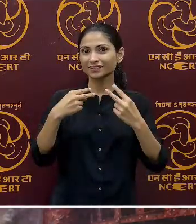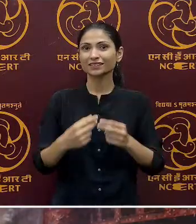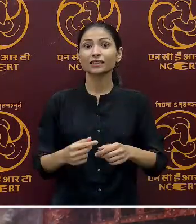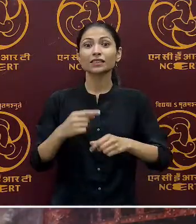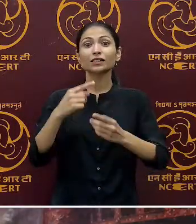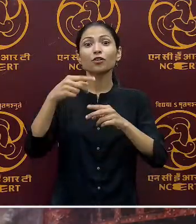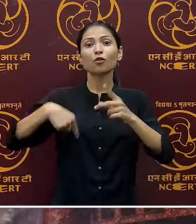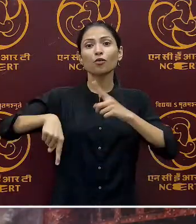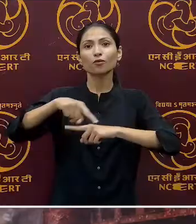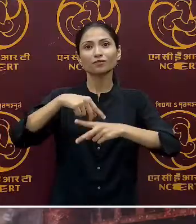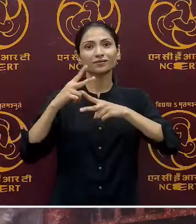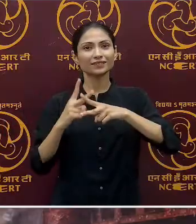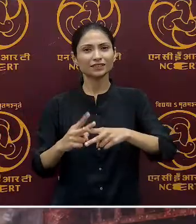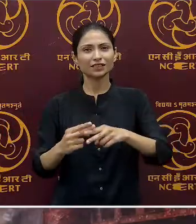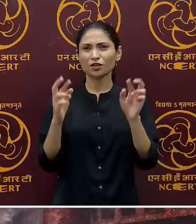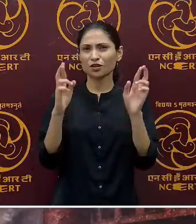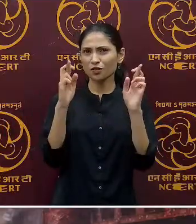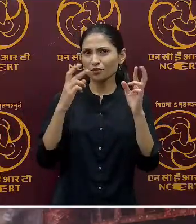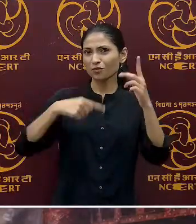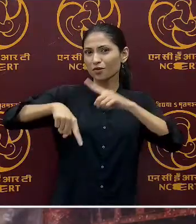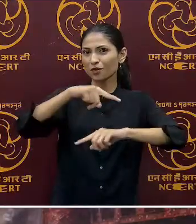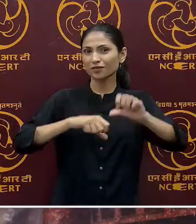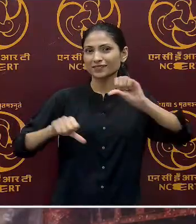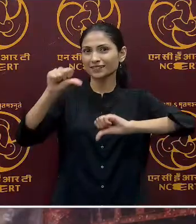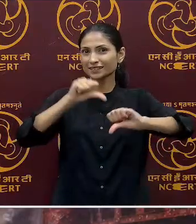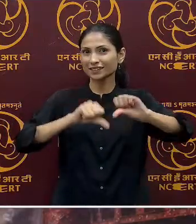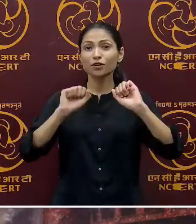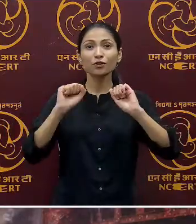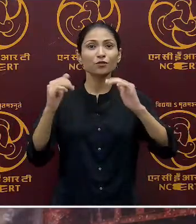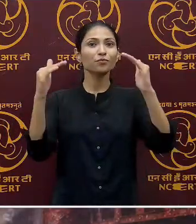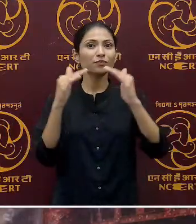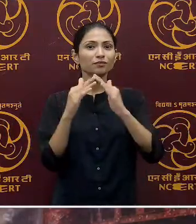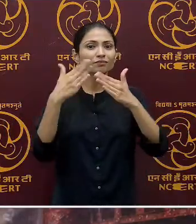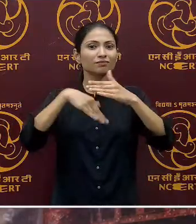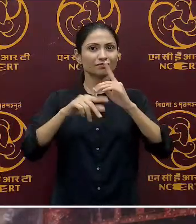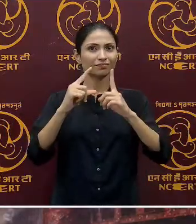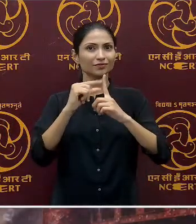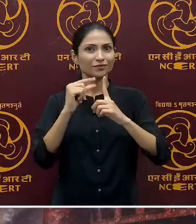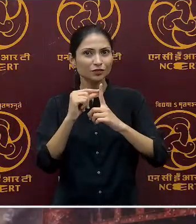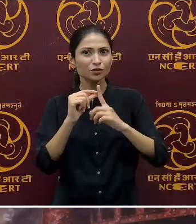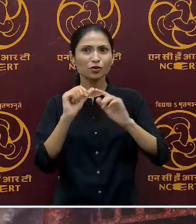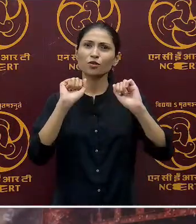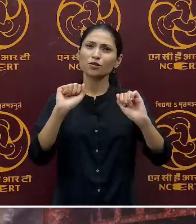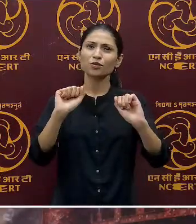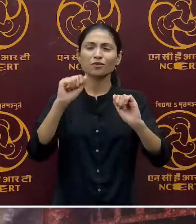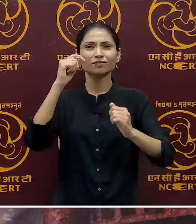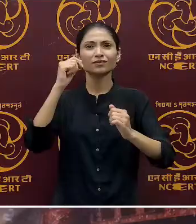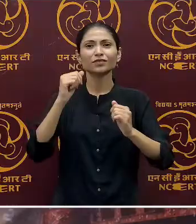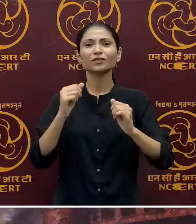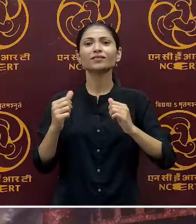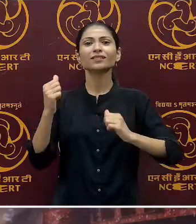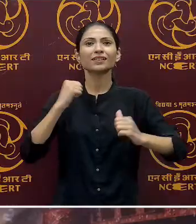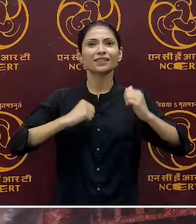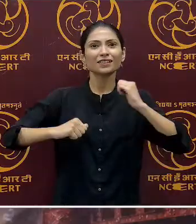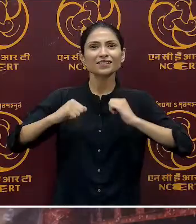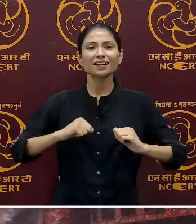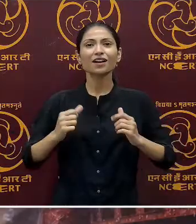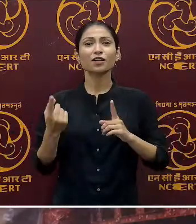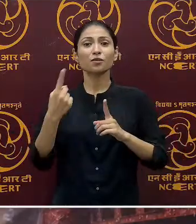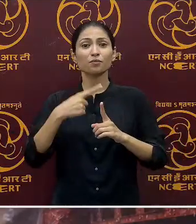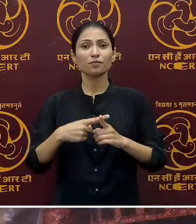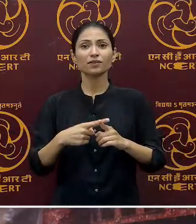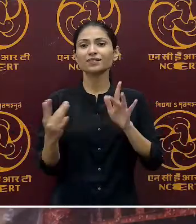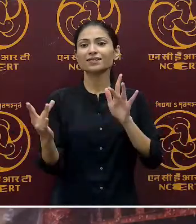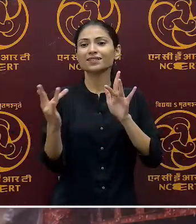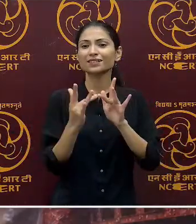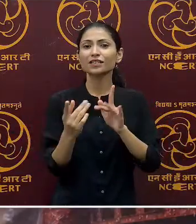you like this experiment. You can do it at your own home, in your own pace. All you need is an internet connection and some time of